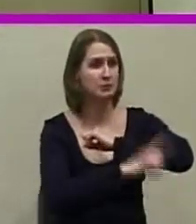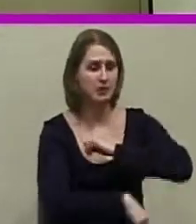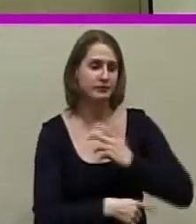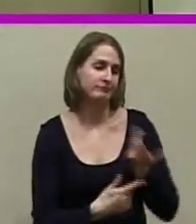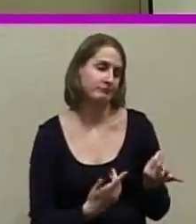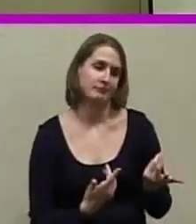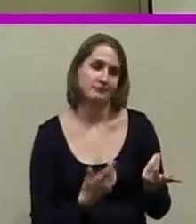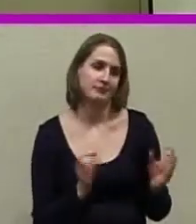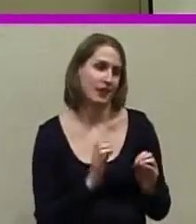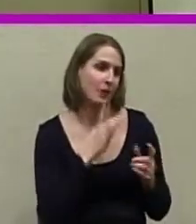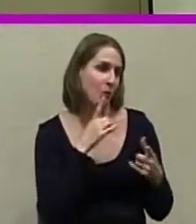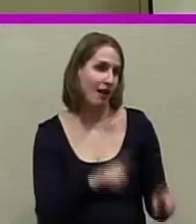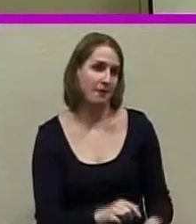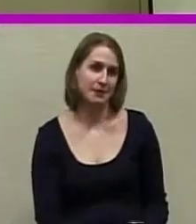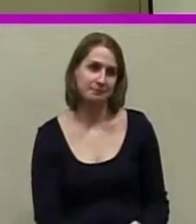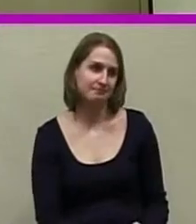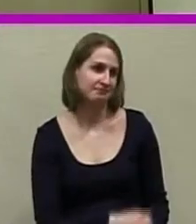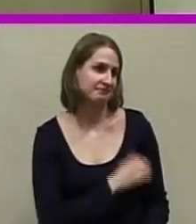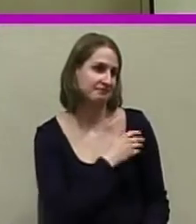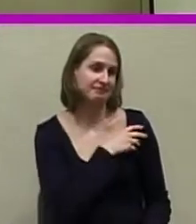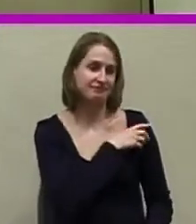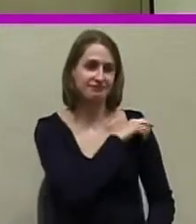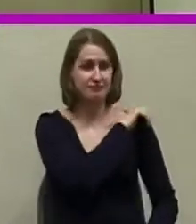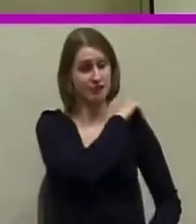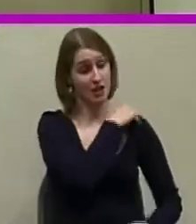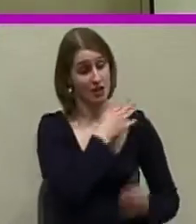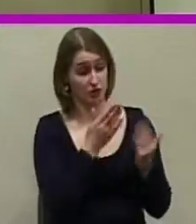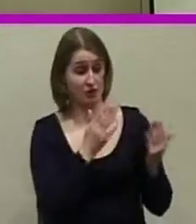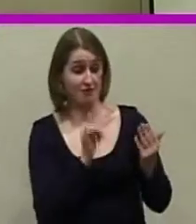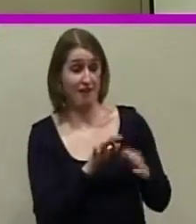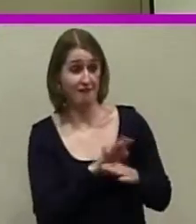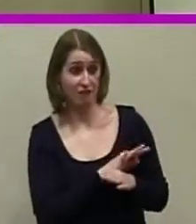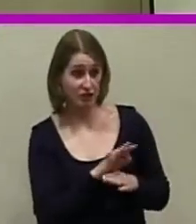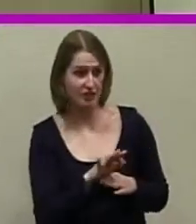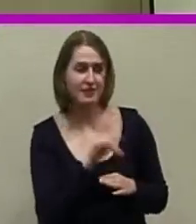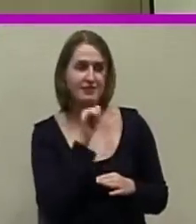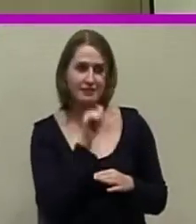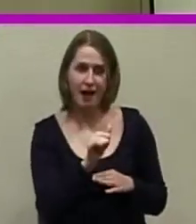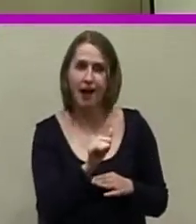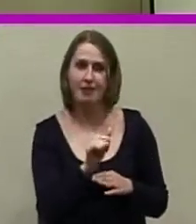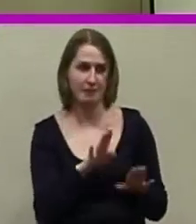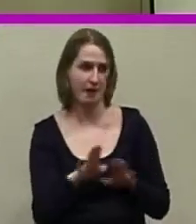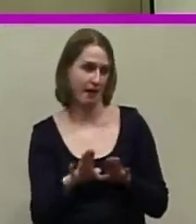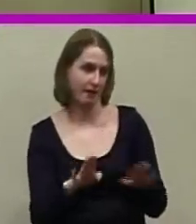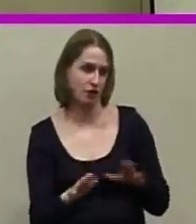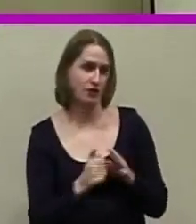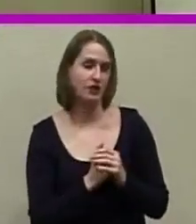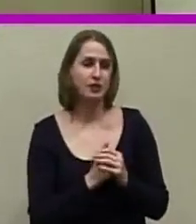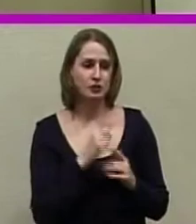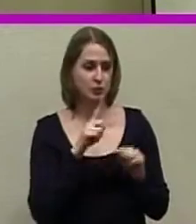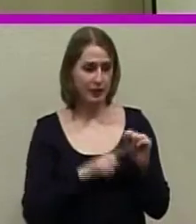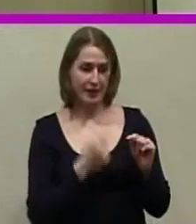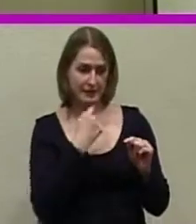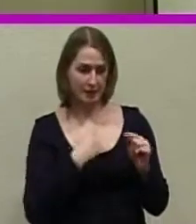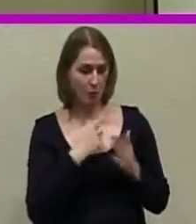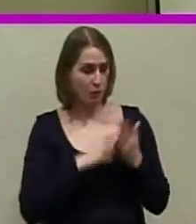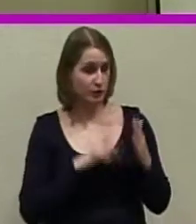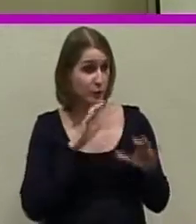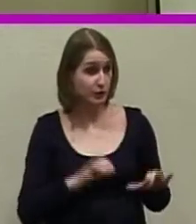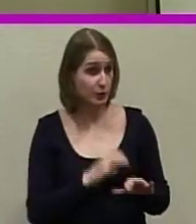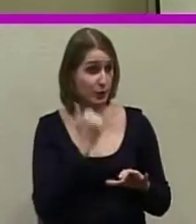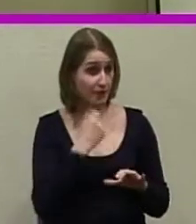anywhere. Okay? Does it serve the function, not the form of the behavior? You cannot tell me what you're going to do